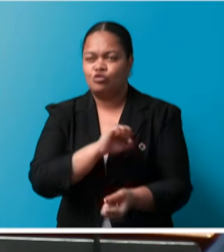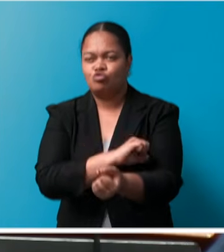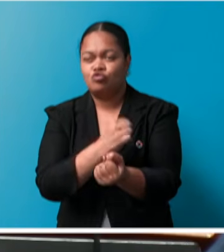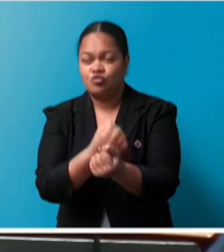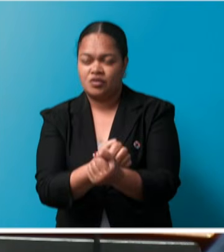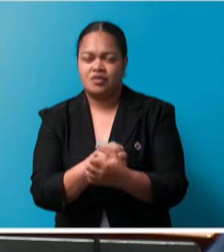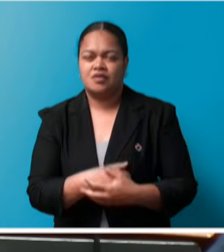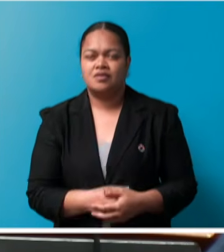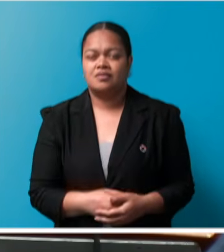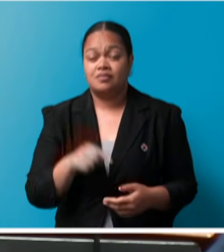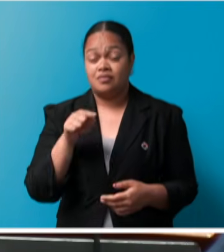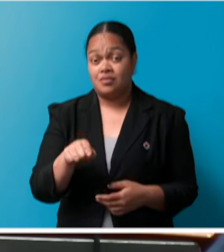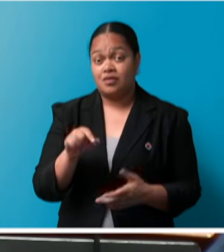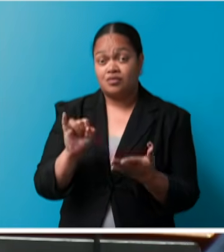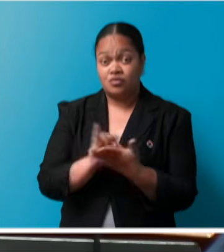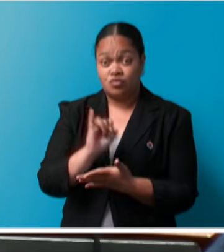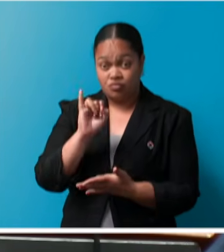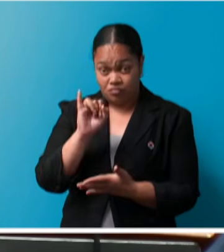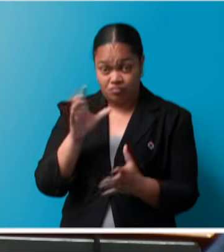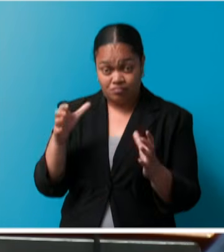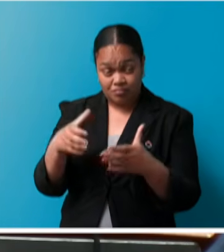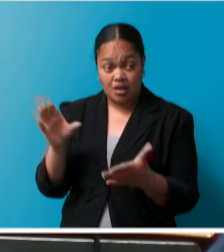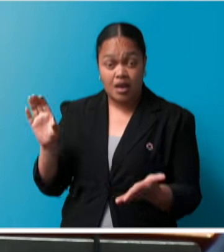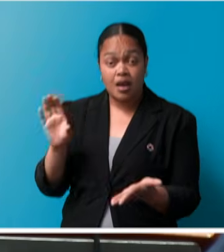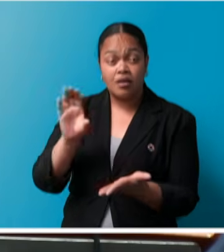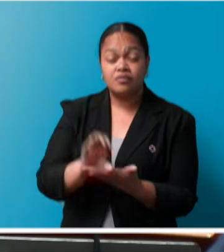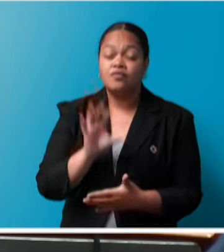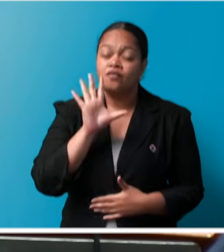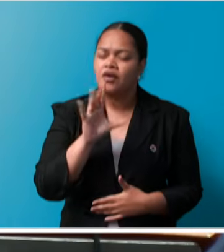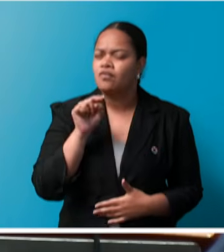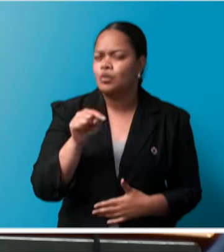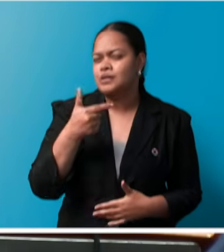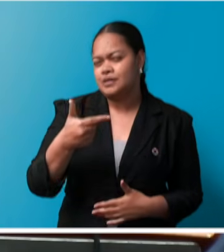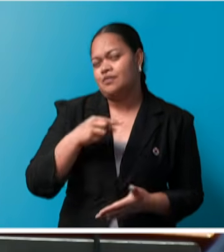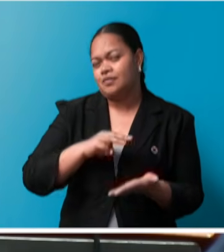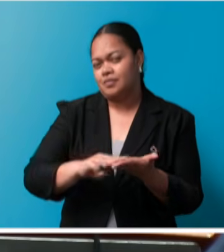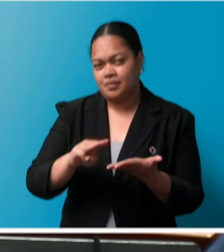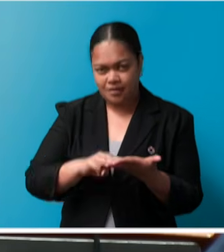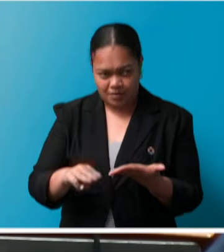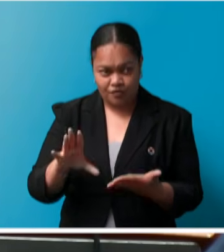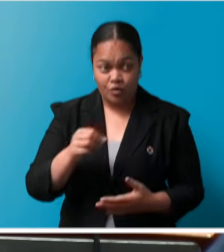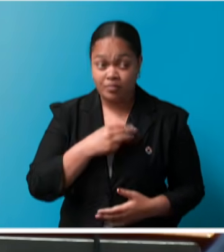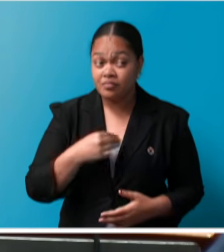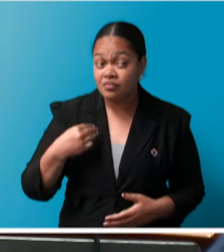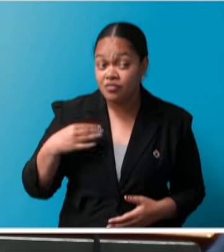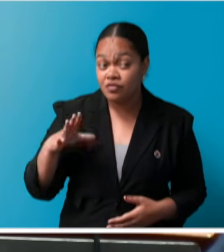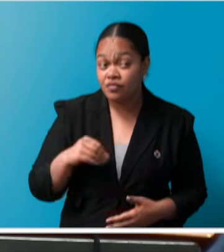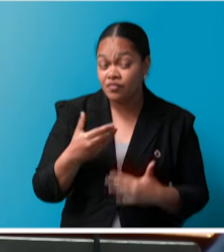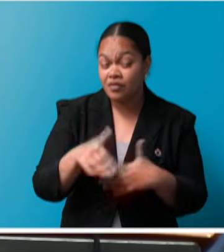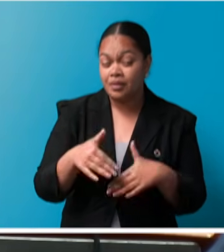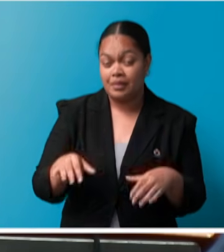these institutions through allocation of 5.7 million to the Ministry of Public